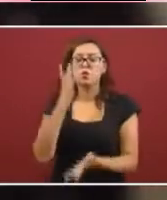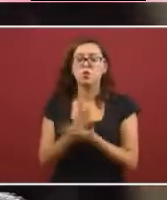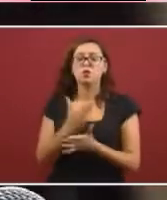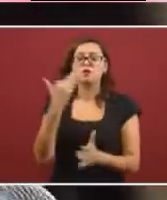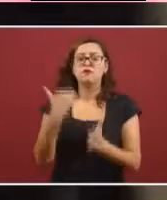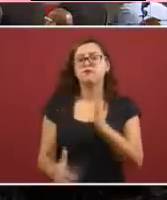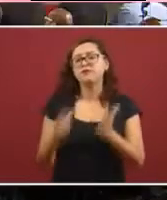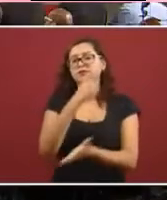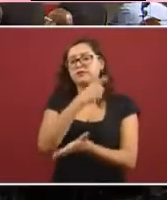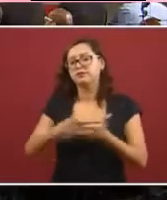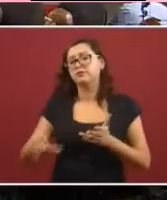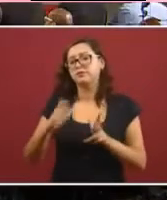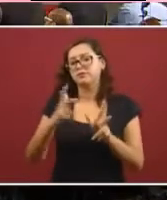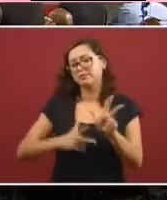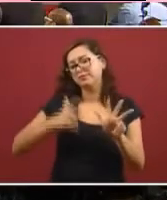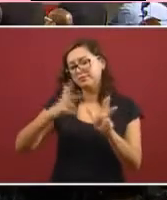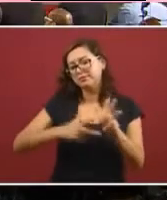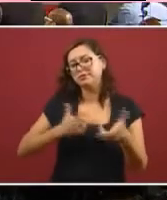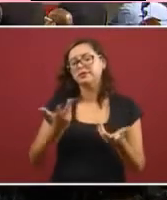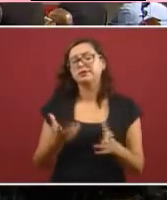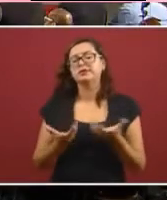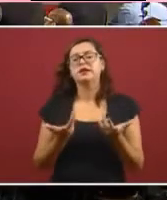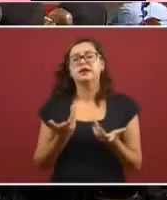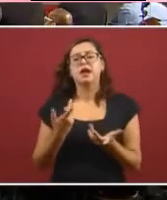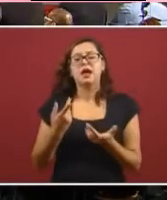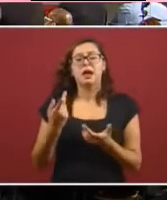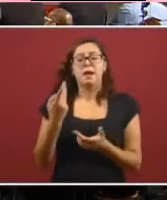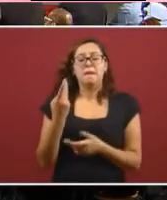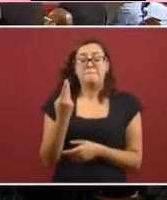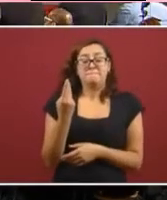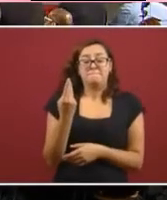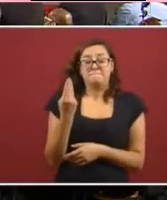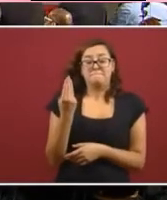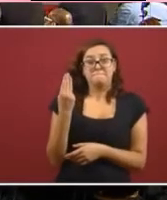That they only are taking the money.